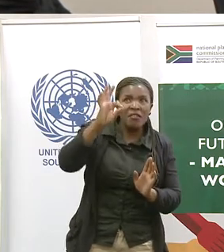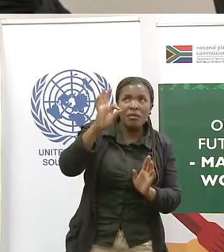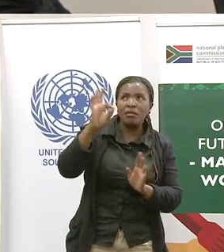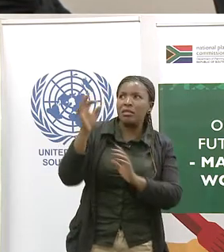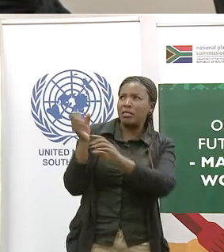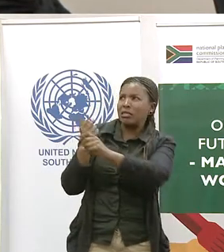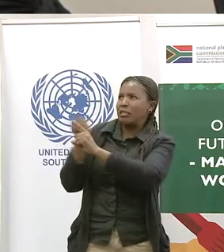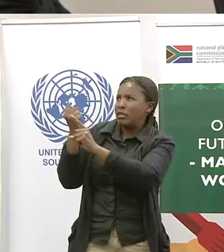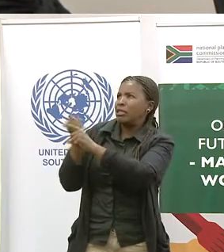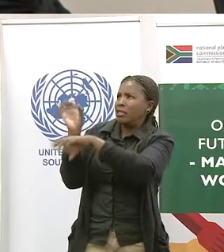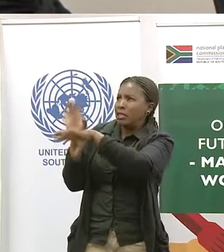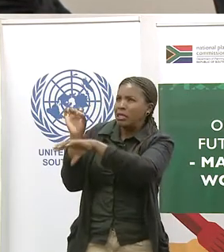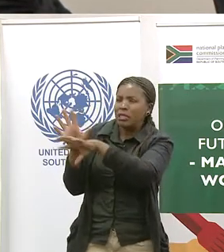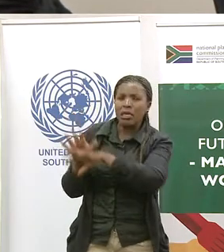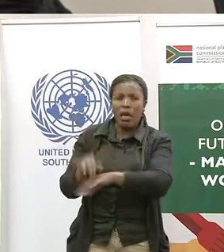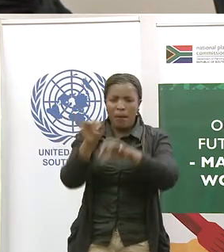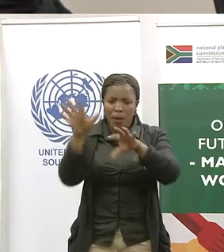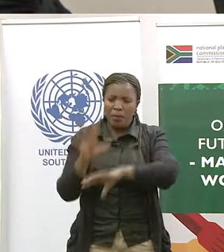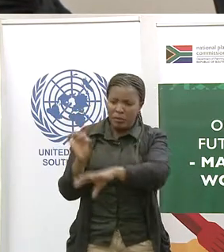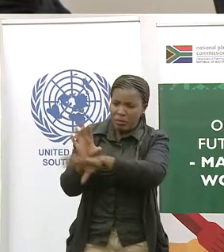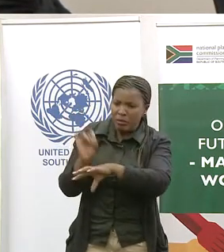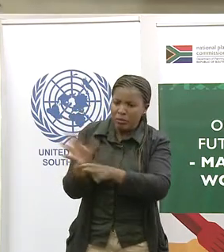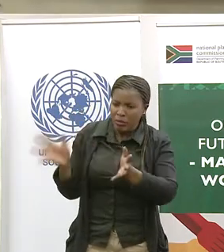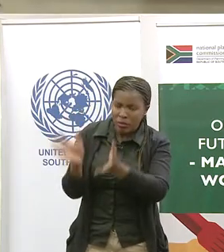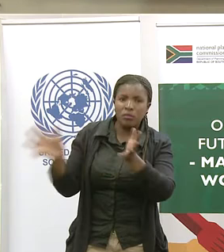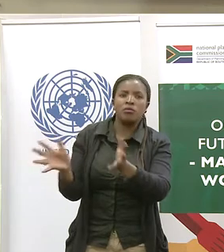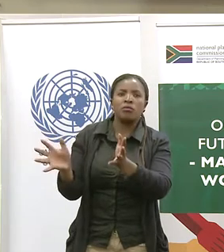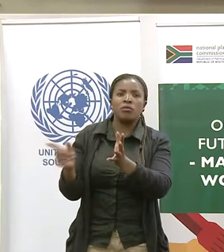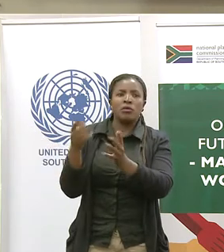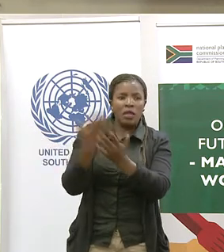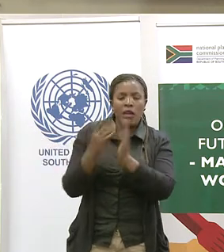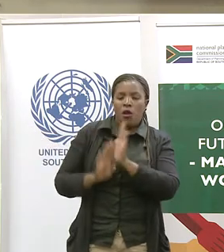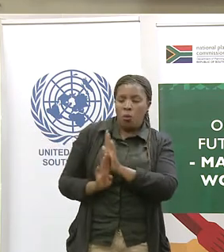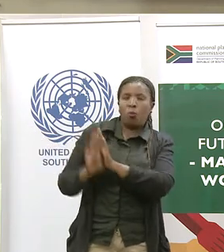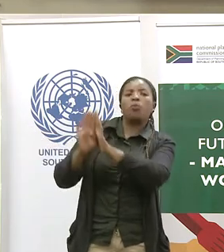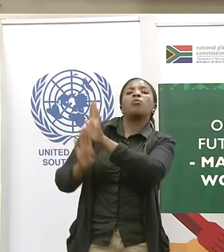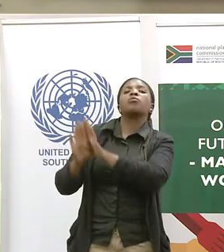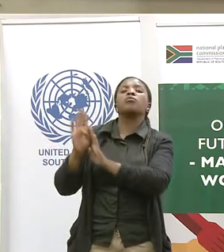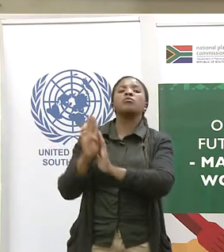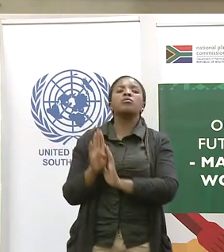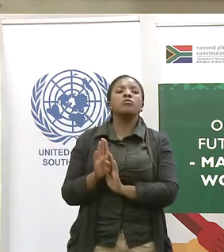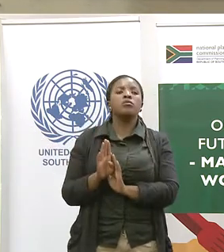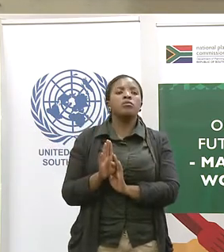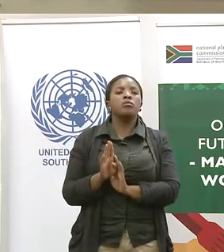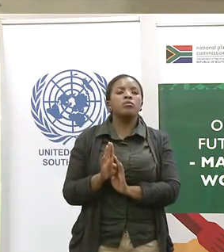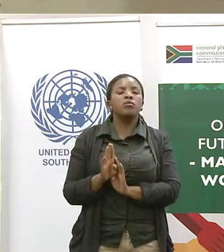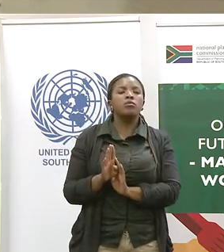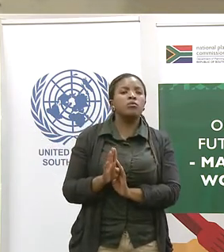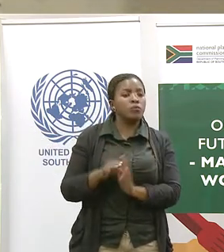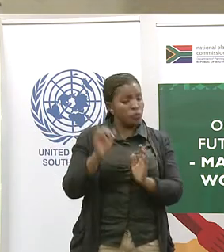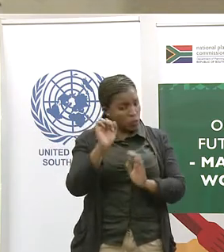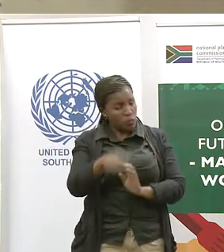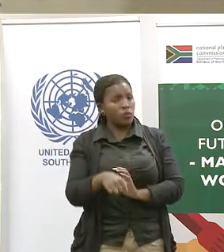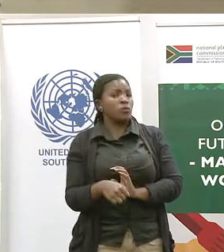persuading people to improve the lot. Not of exceptional people like us, that's easy. You will